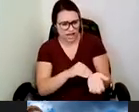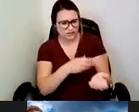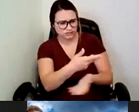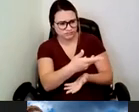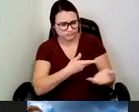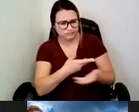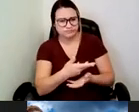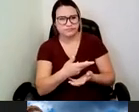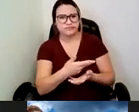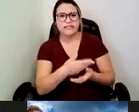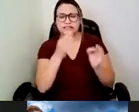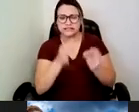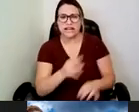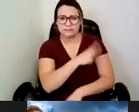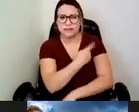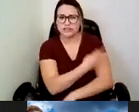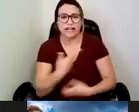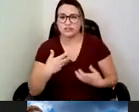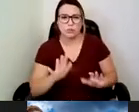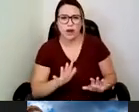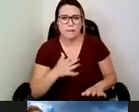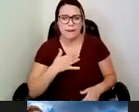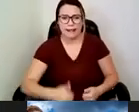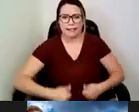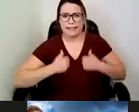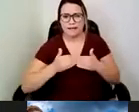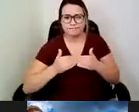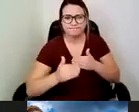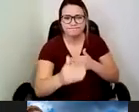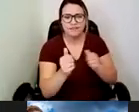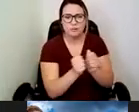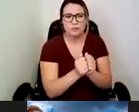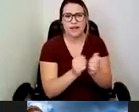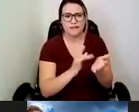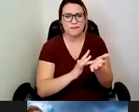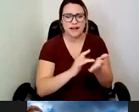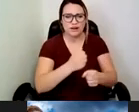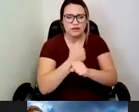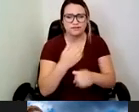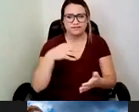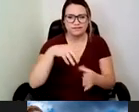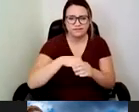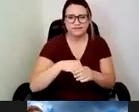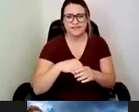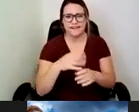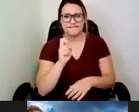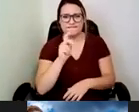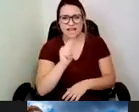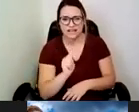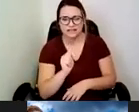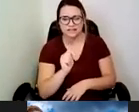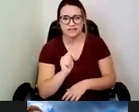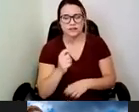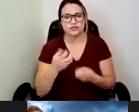to be resuscitated and I don't want my life prolonged on a ventilator. Too many times we question it